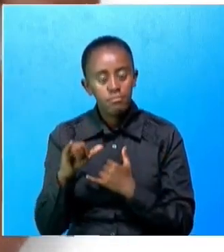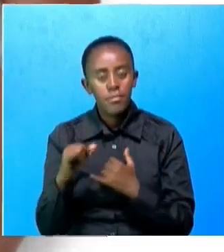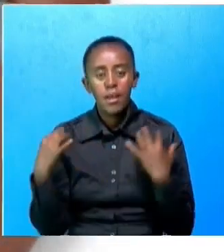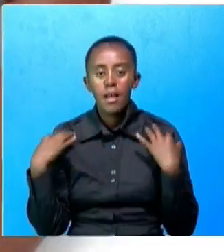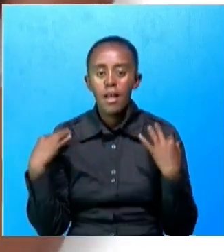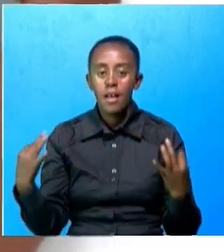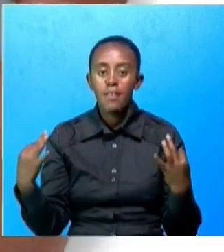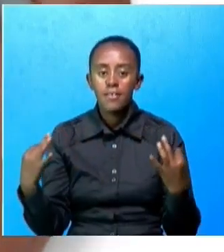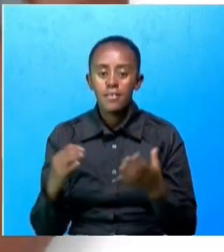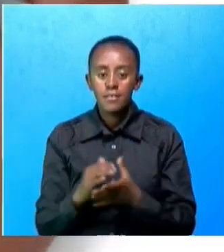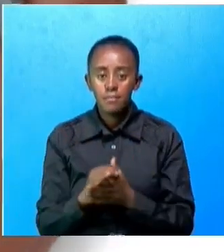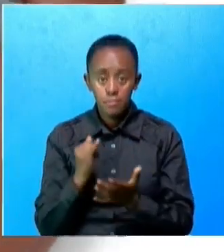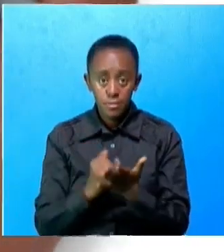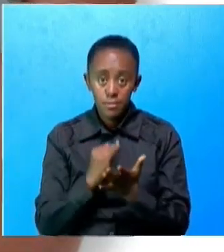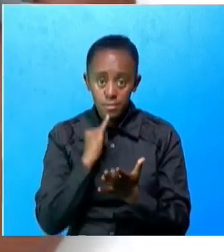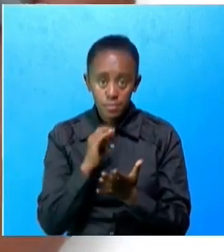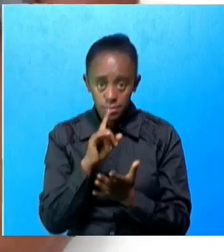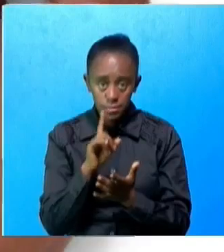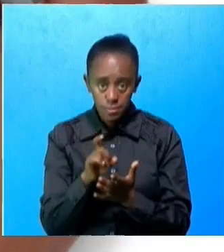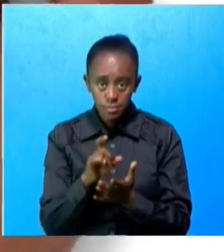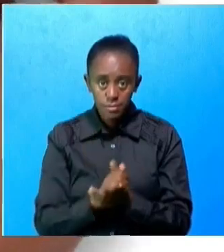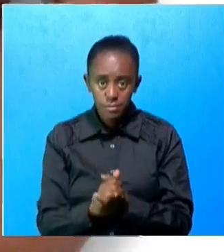pause, isn't it?